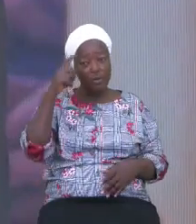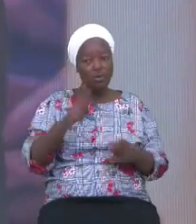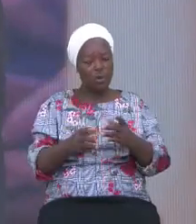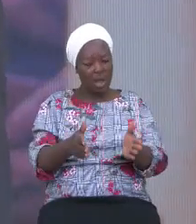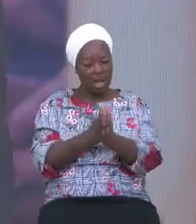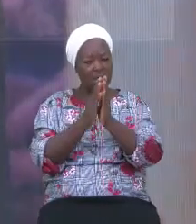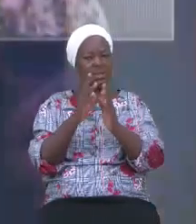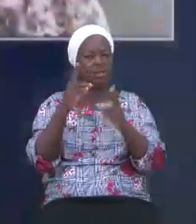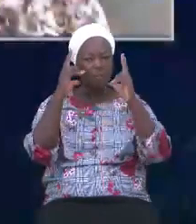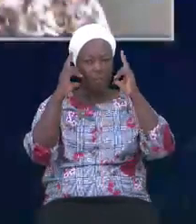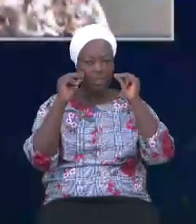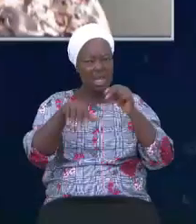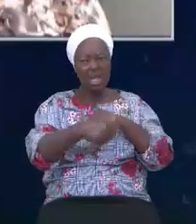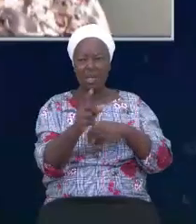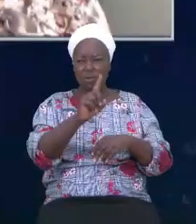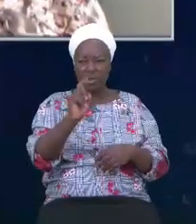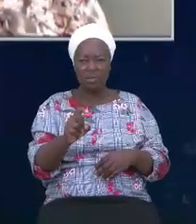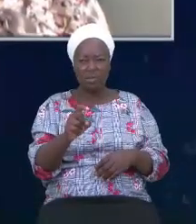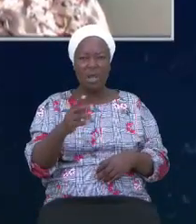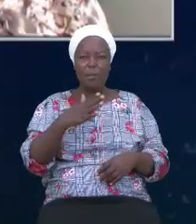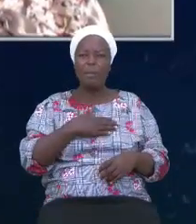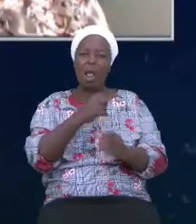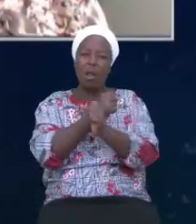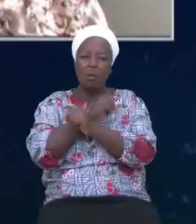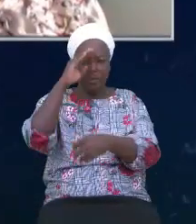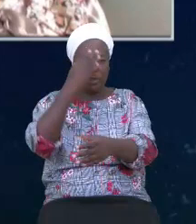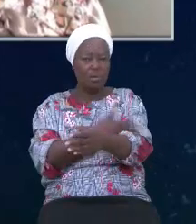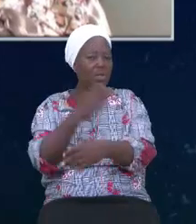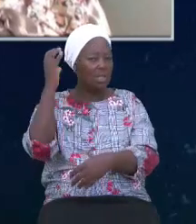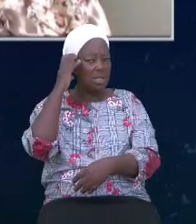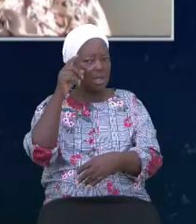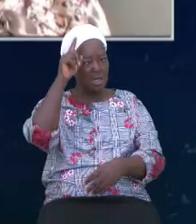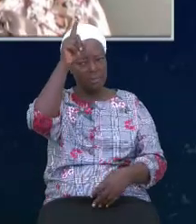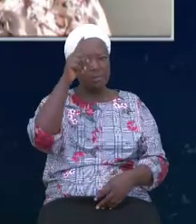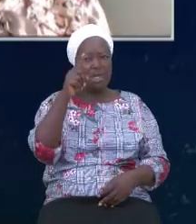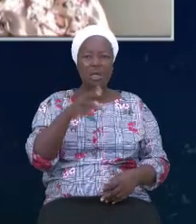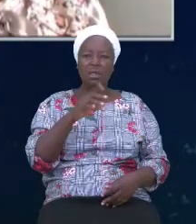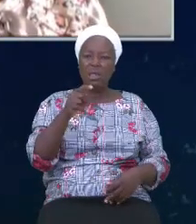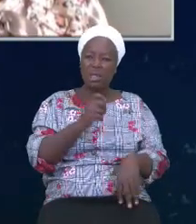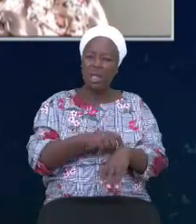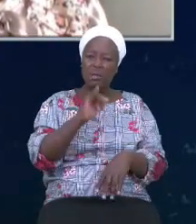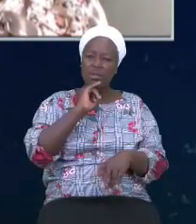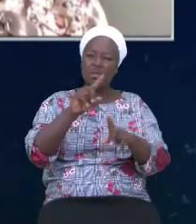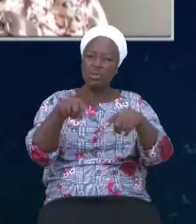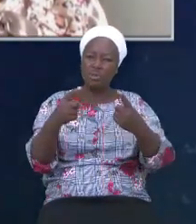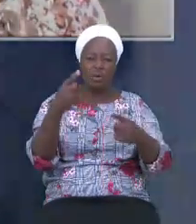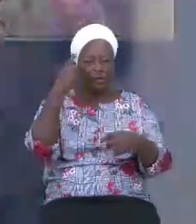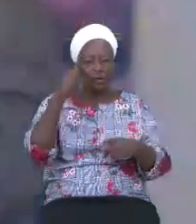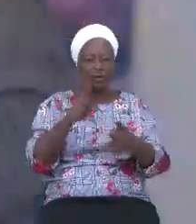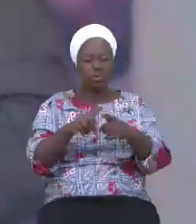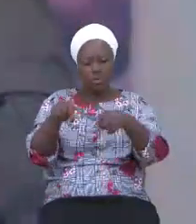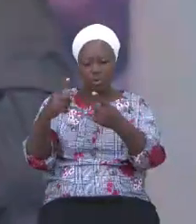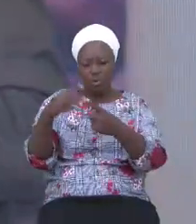any question. My beloved son, hear him. The time is gone for you to go to